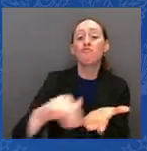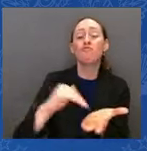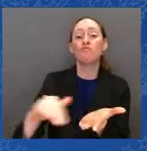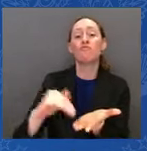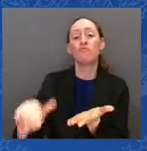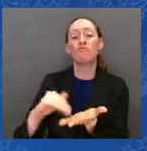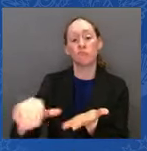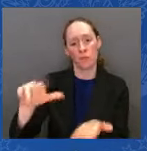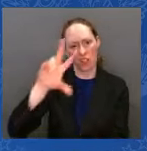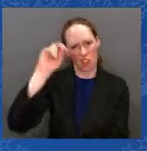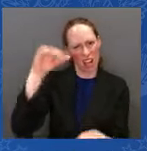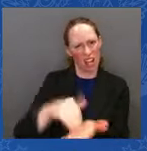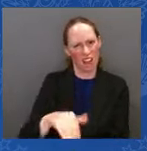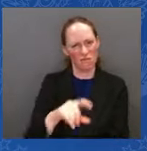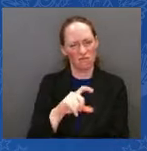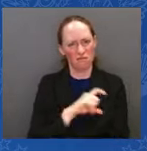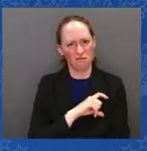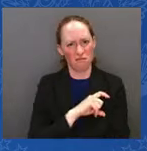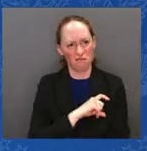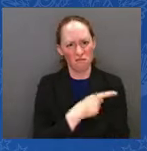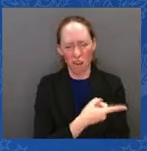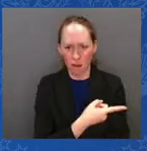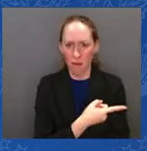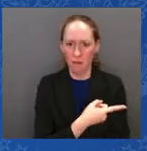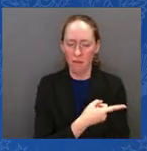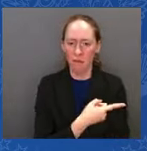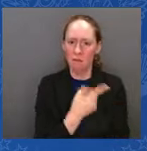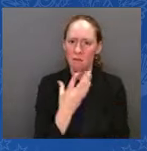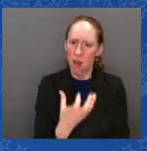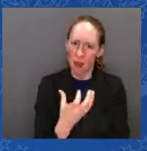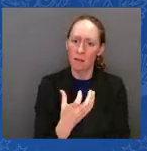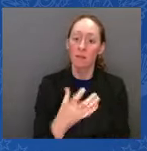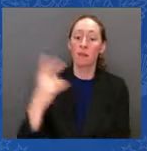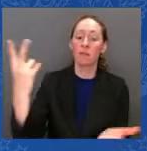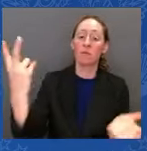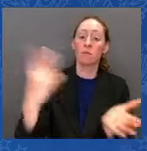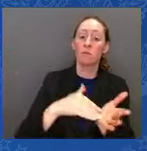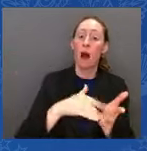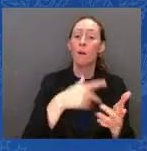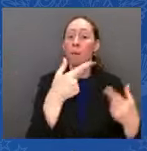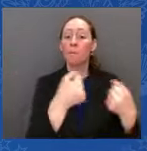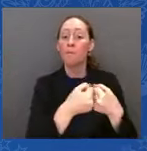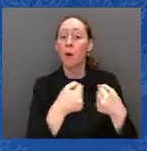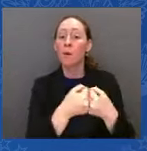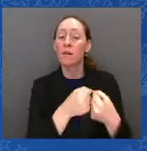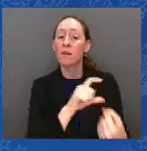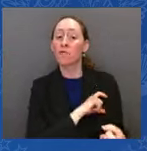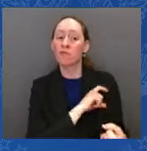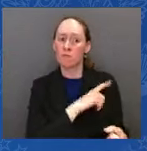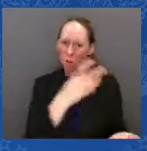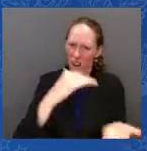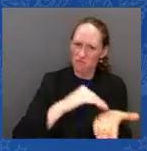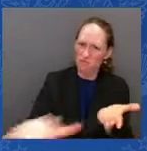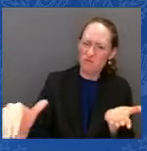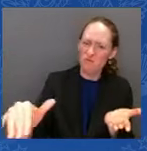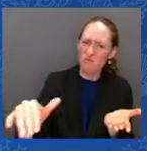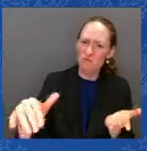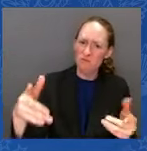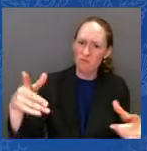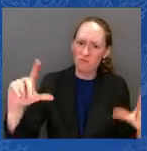agents, 2,000 border agents, DEA agents, and so on. They've cut. That's what it's in order to meet the requirement. They'd have to